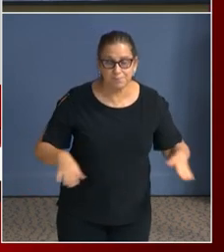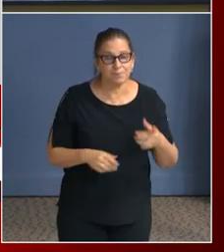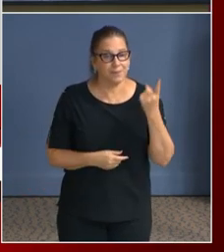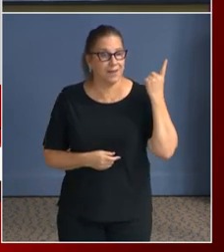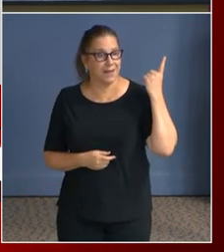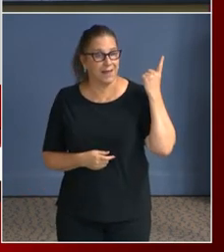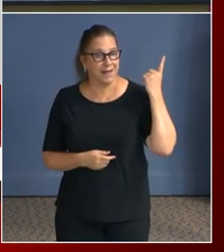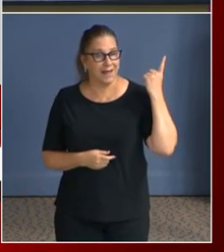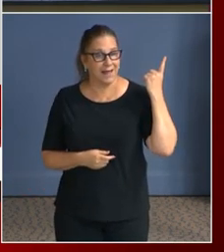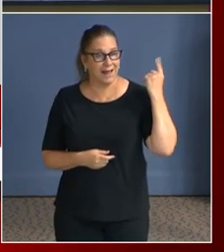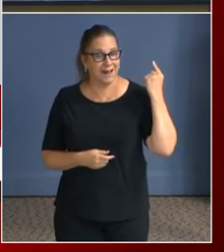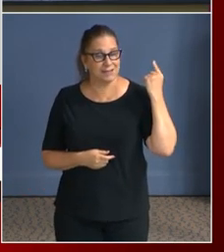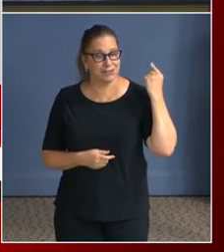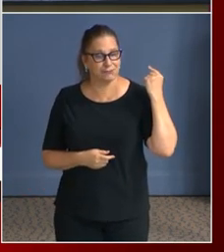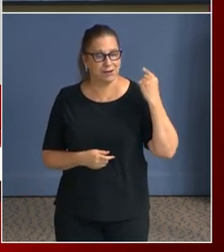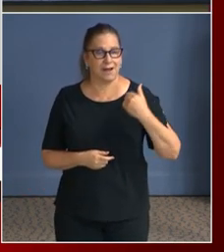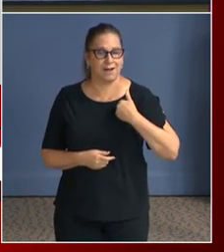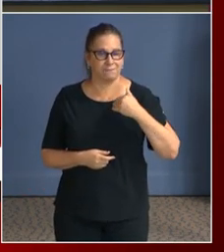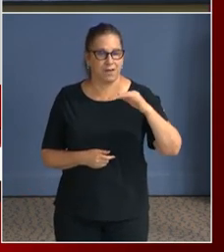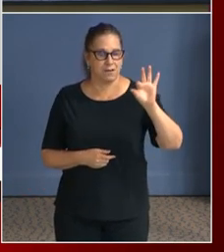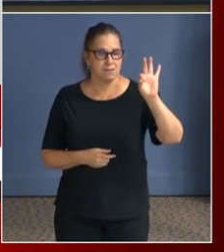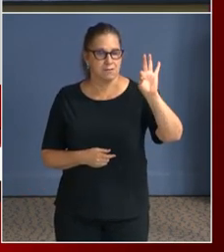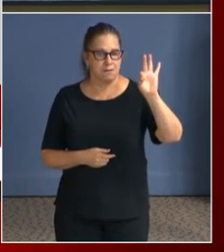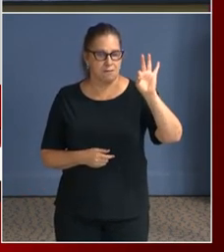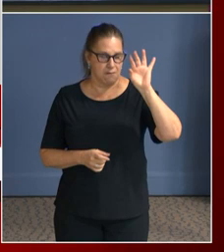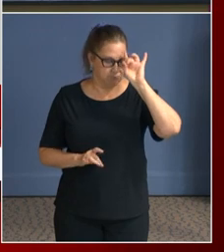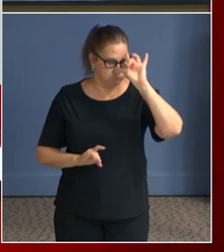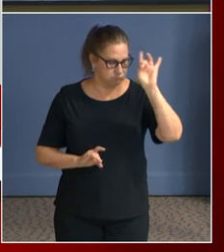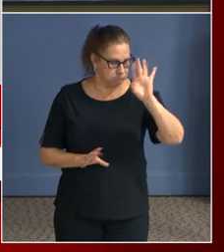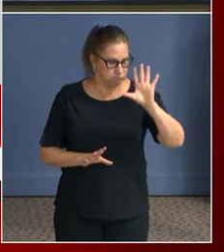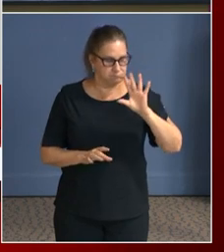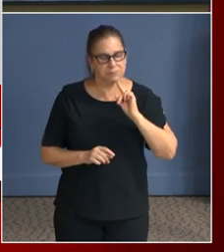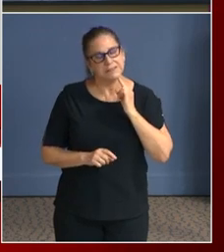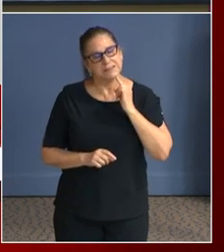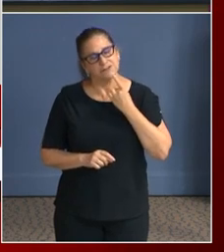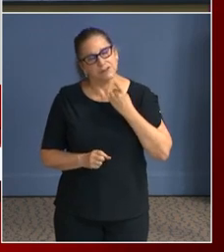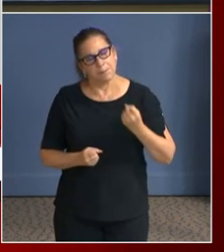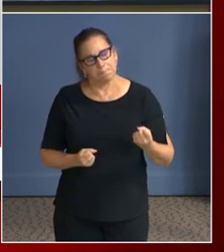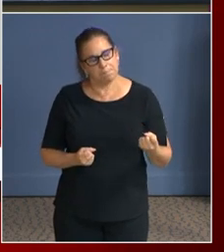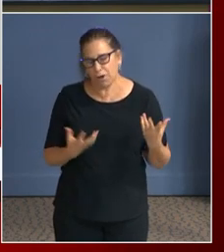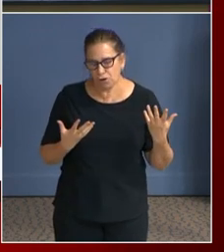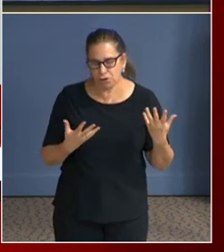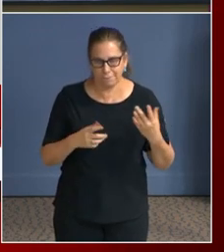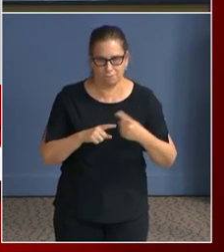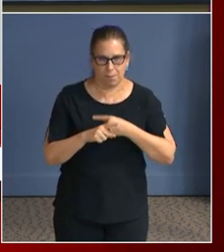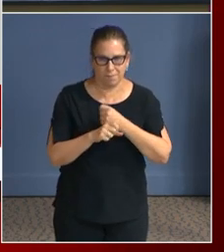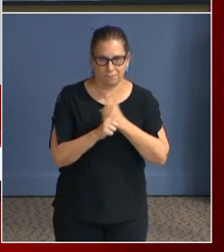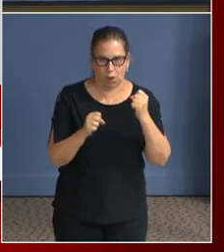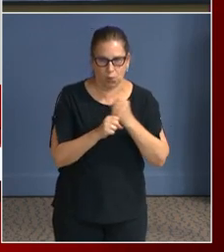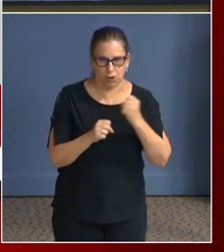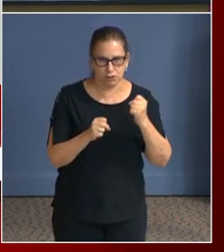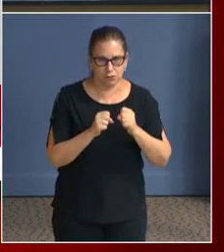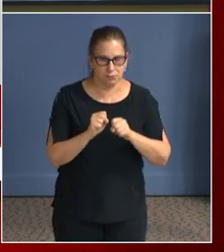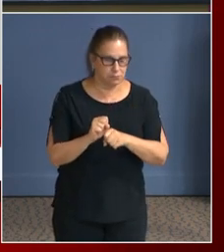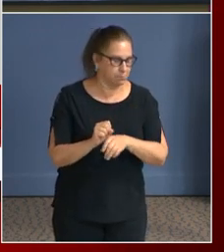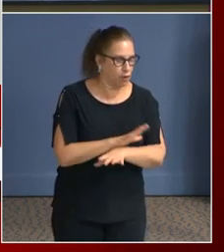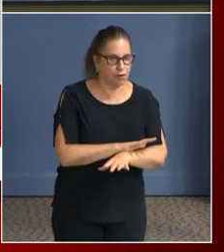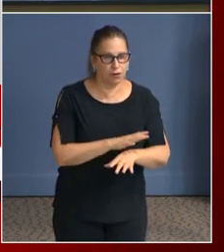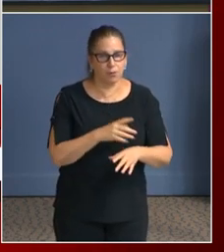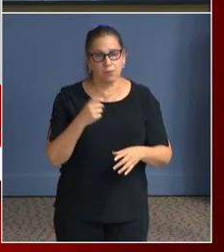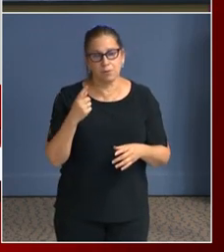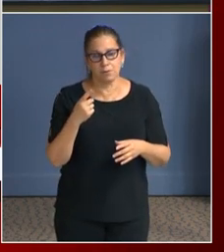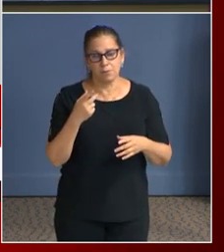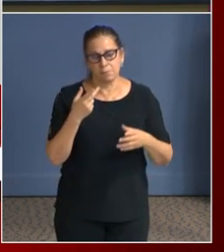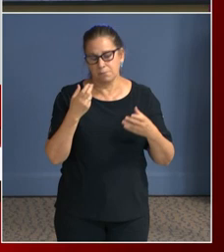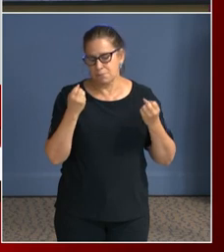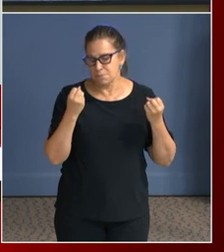9 serious incidents involving fireworks, including multiple children with burns, and